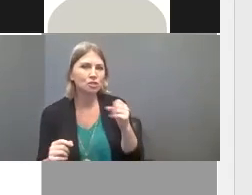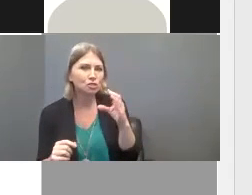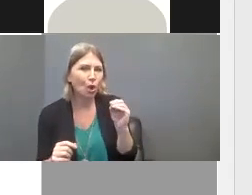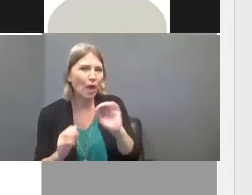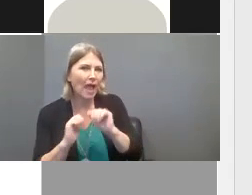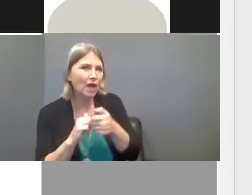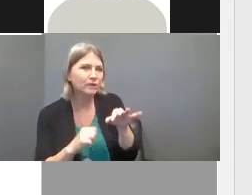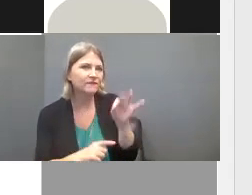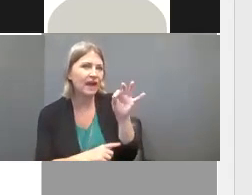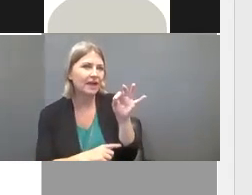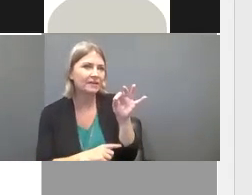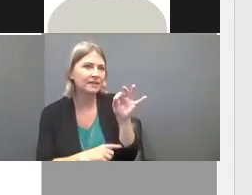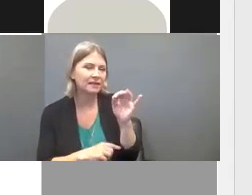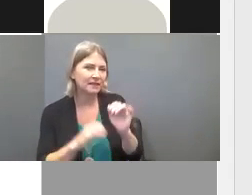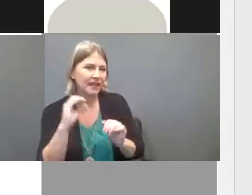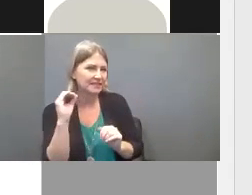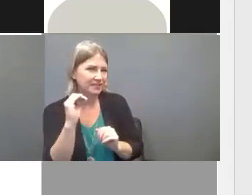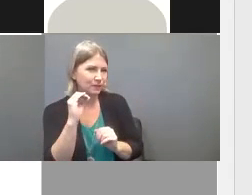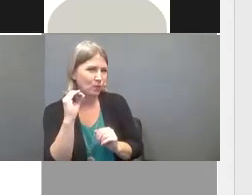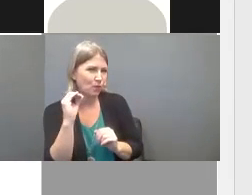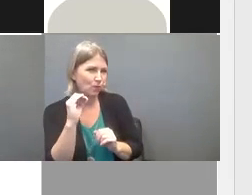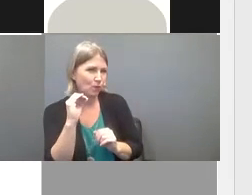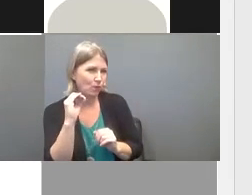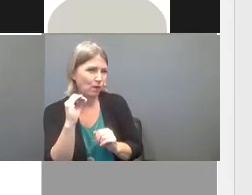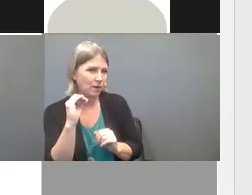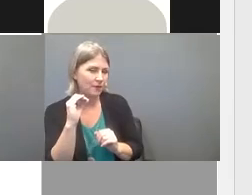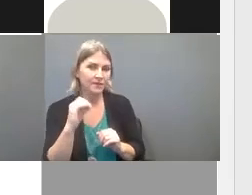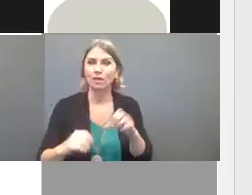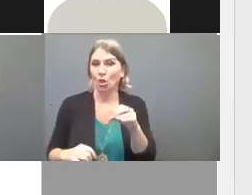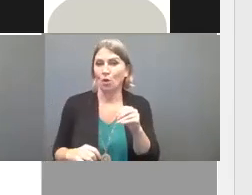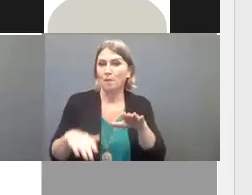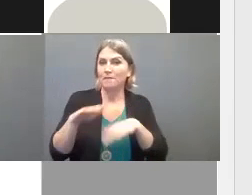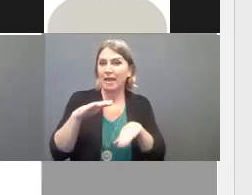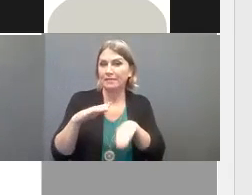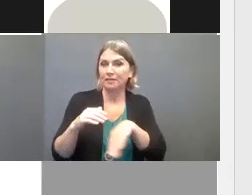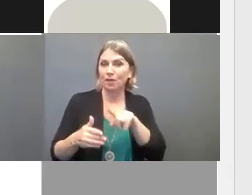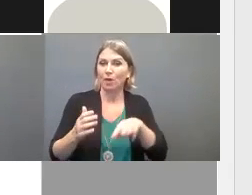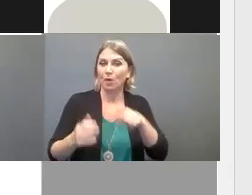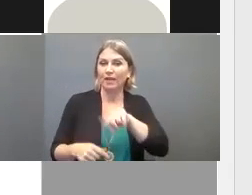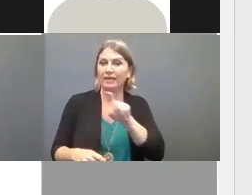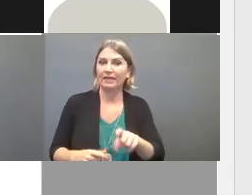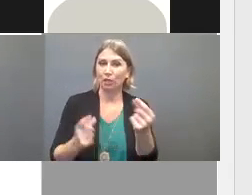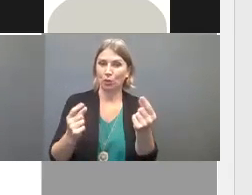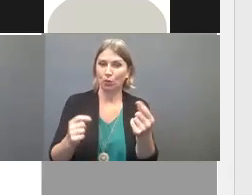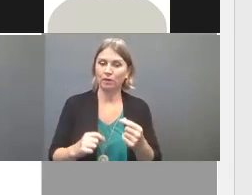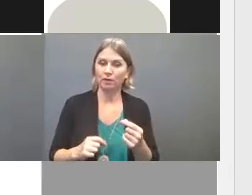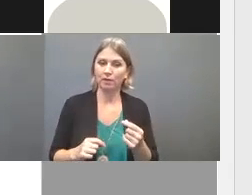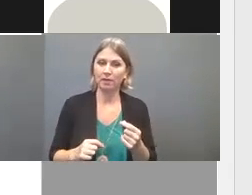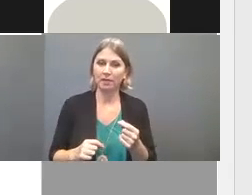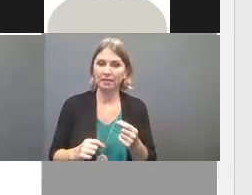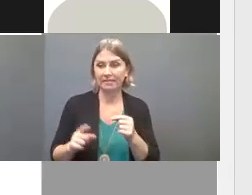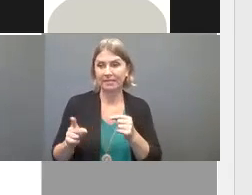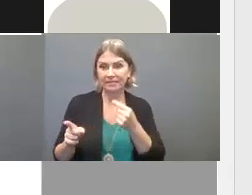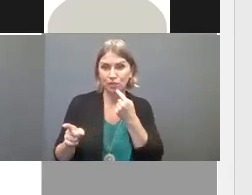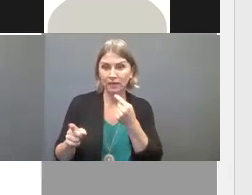find the n0 in these examples? So basically what you need to do is, so I'm guessing you're asking